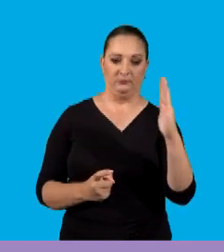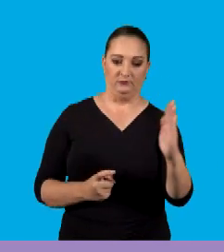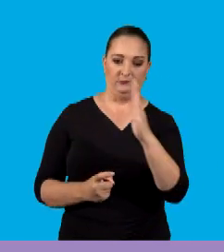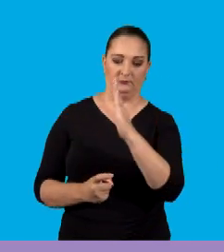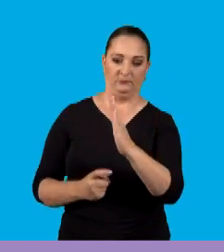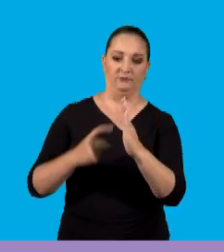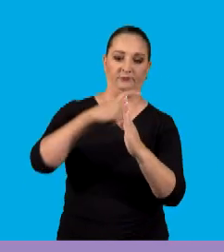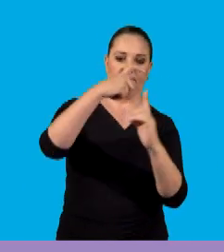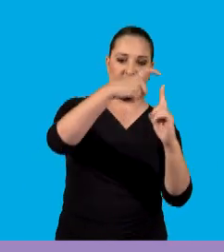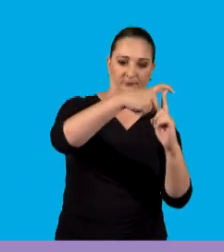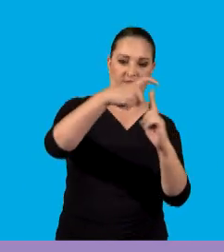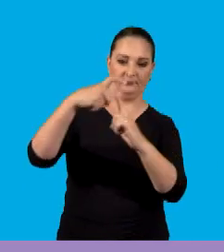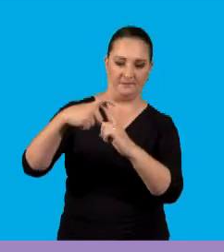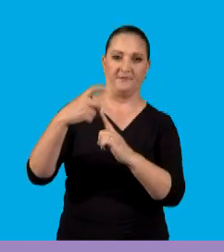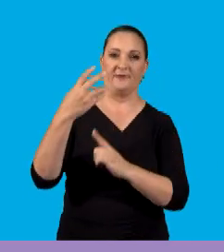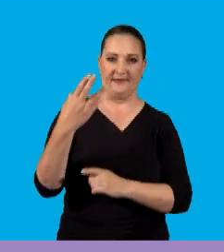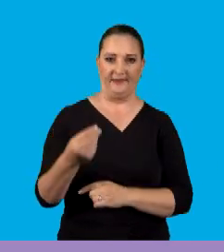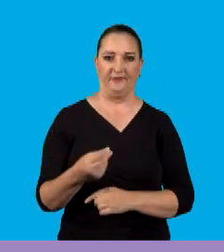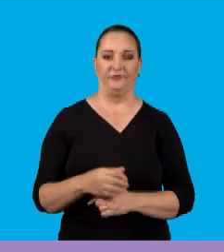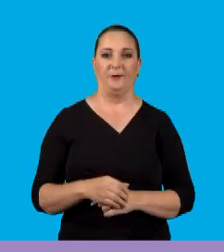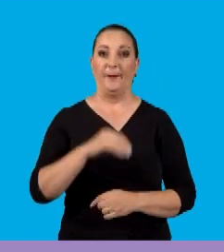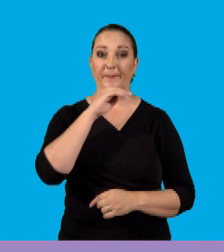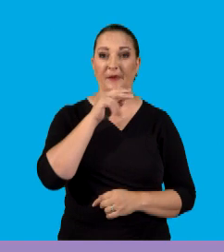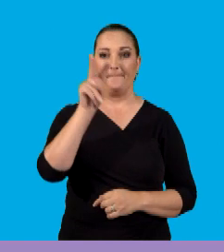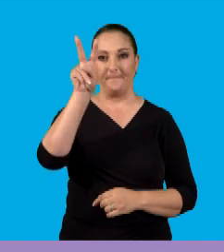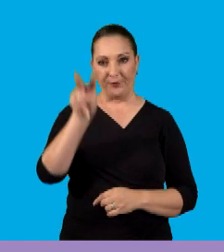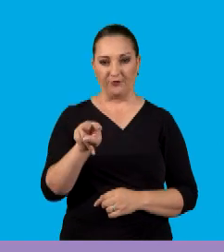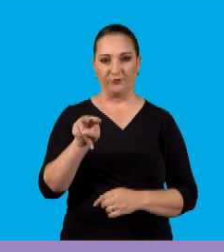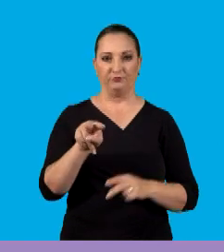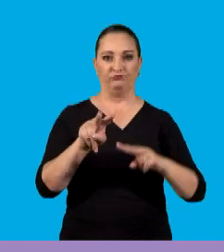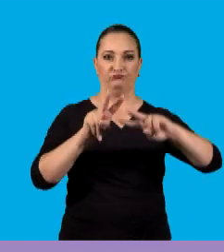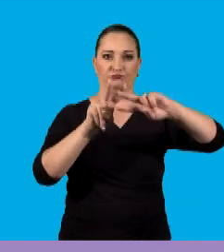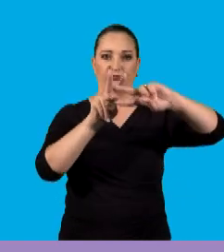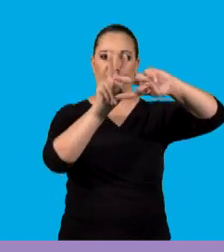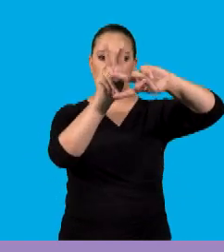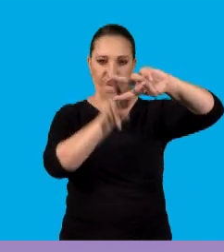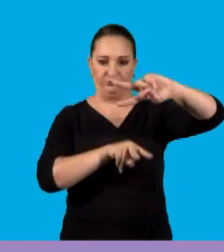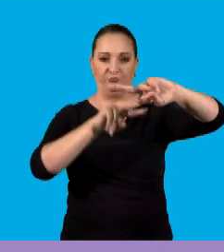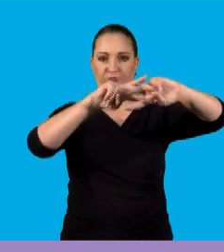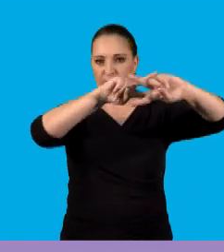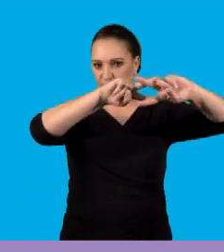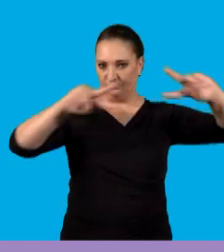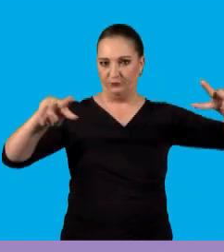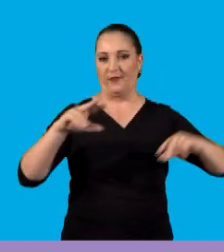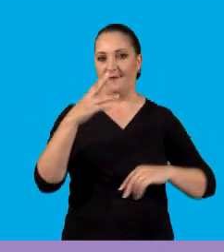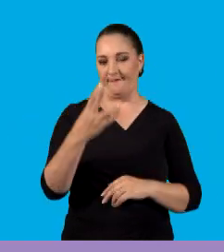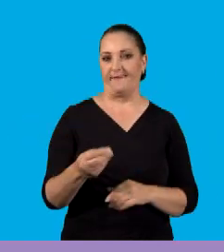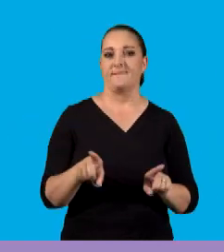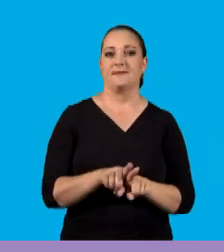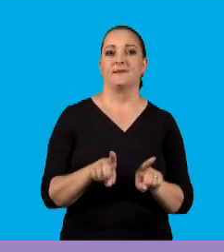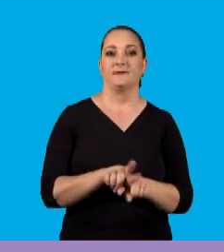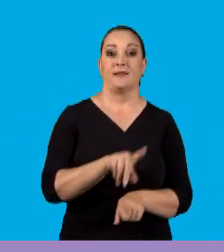vertical are parallel to each other, and the two lines that are horizontal are also parallel. So it's two sets of parallel